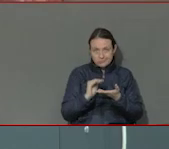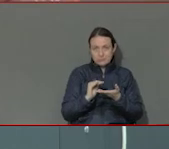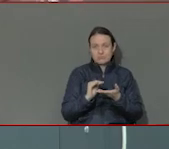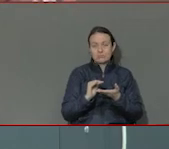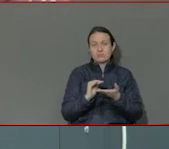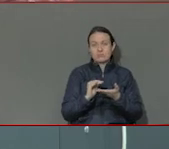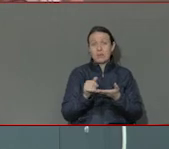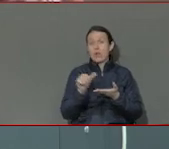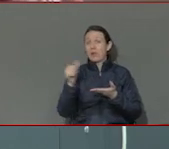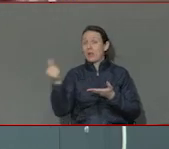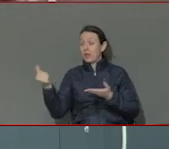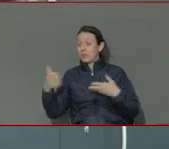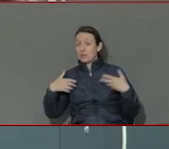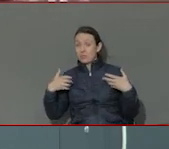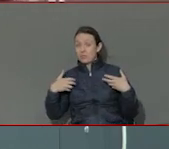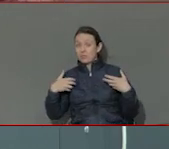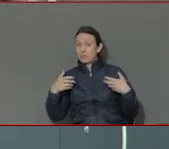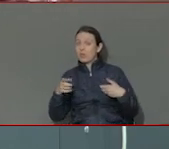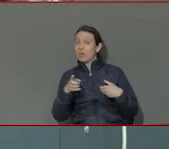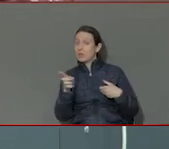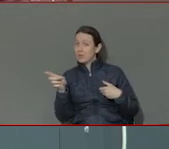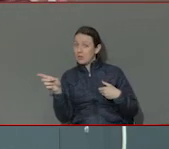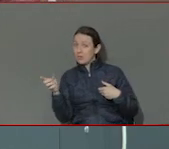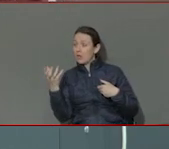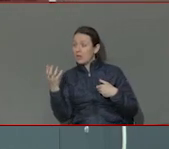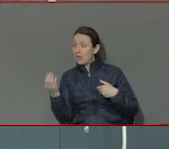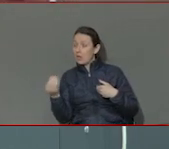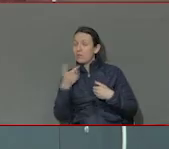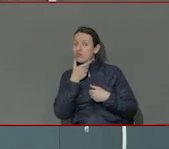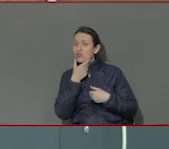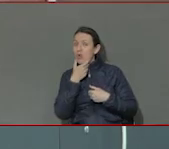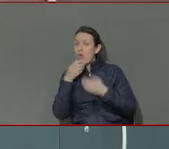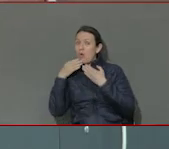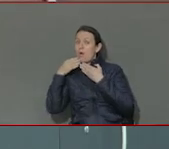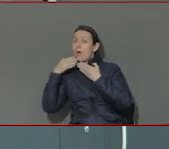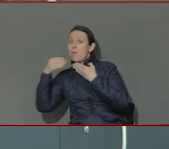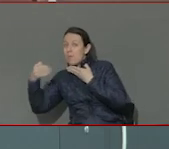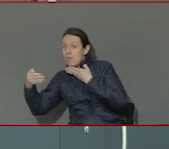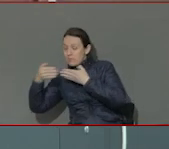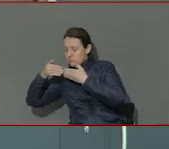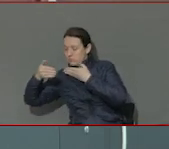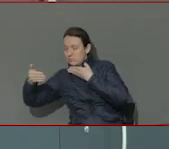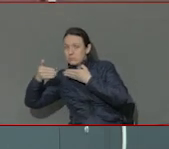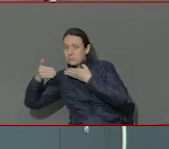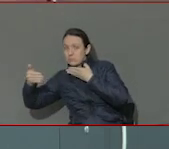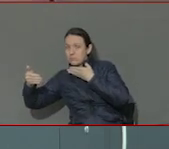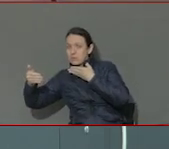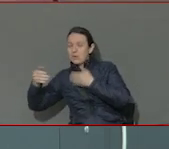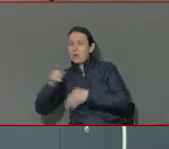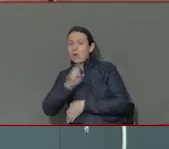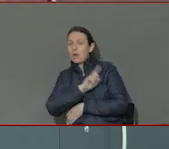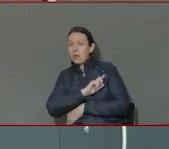But other primates, they have what? They have a more protruding what? Jaw.